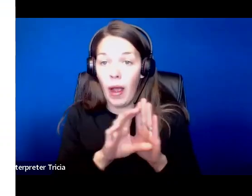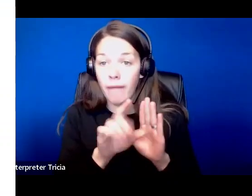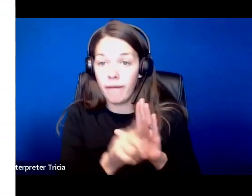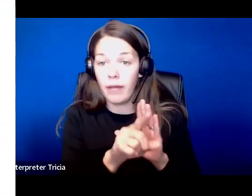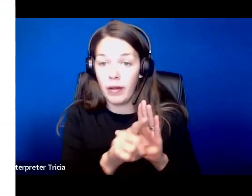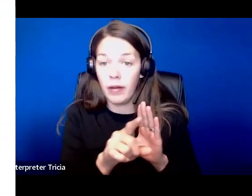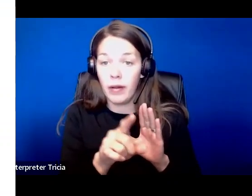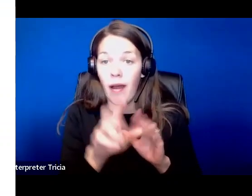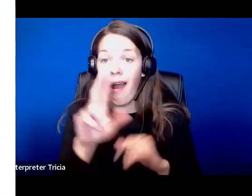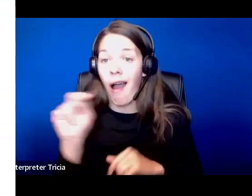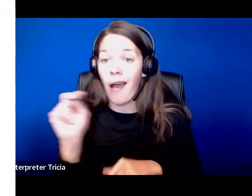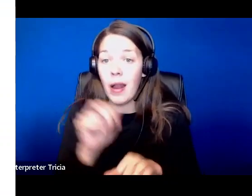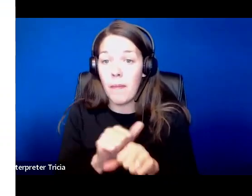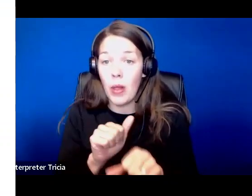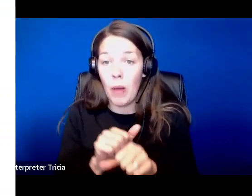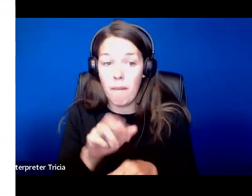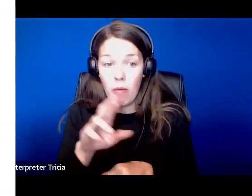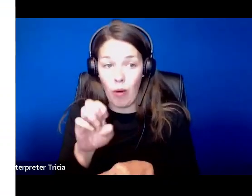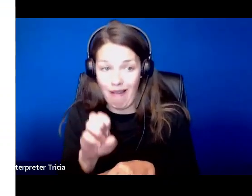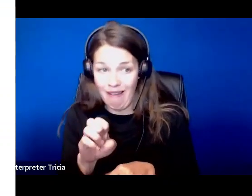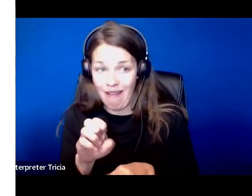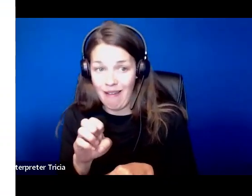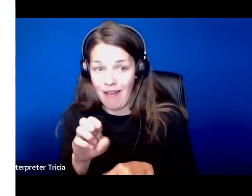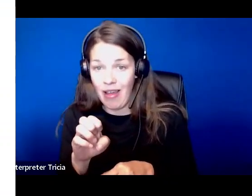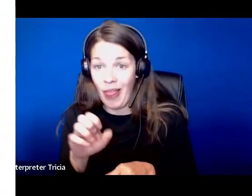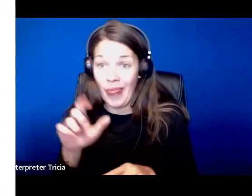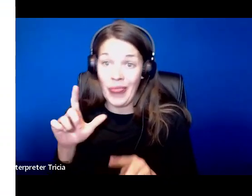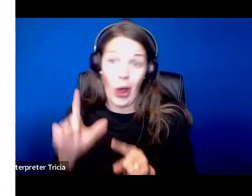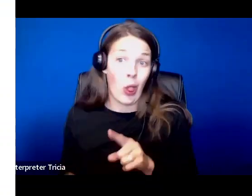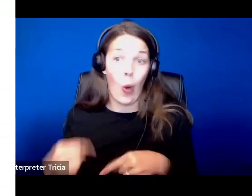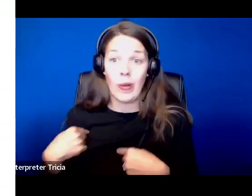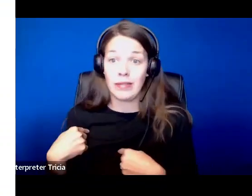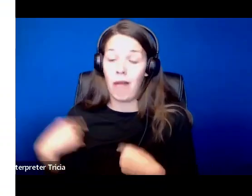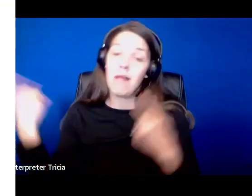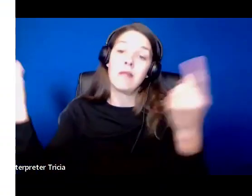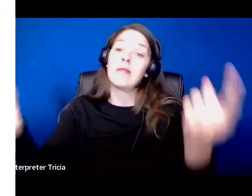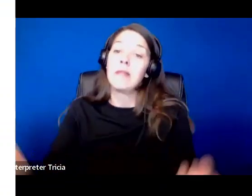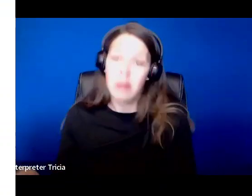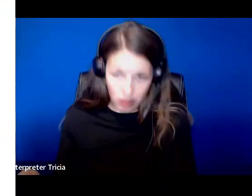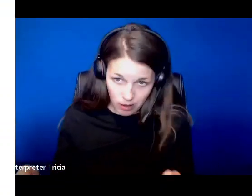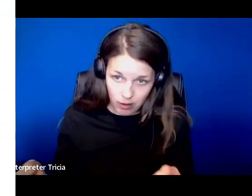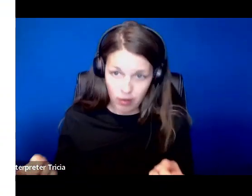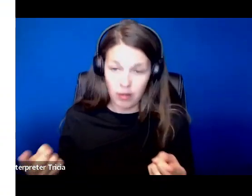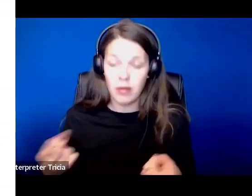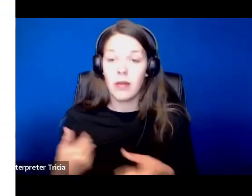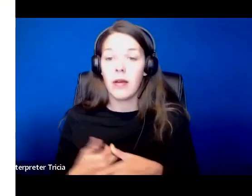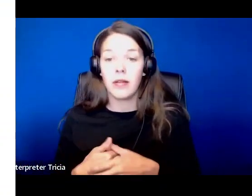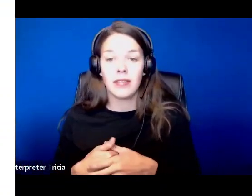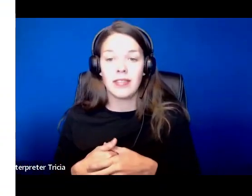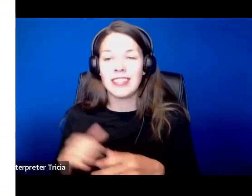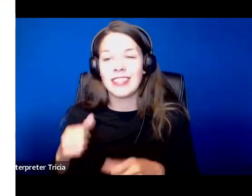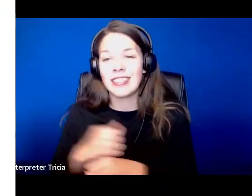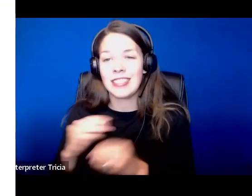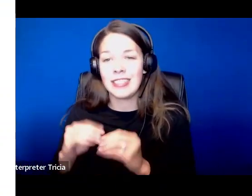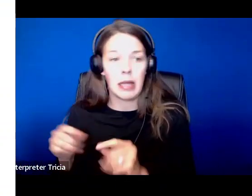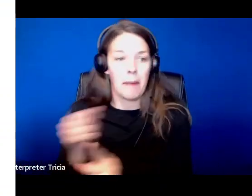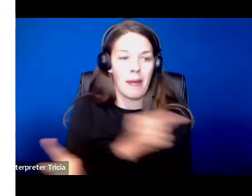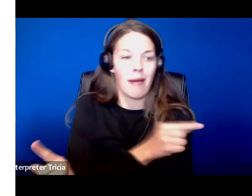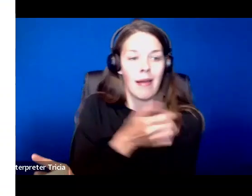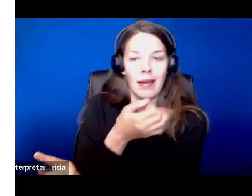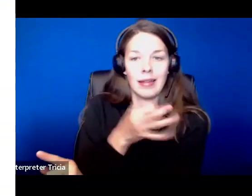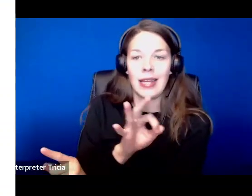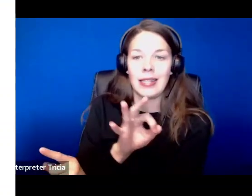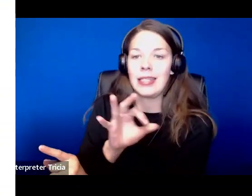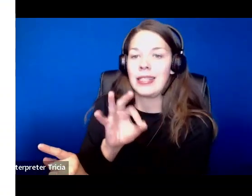rate, first off, if we take the long view, it's lower than it's ever been in the past. I mean, the statistics only go back to 1990 at